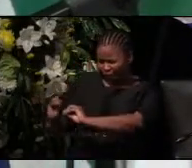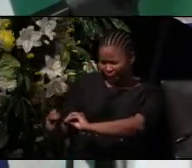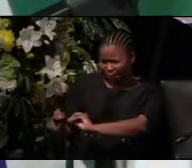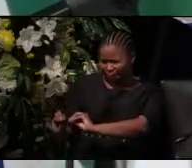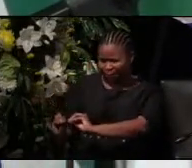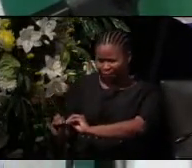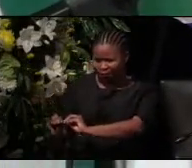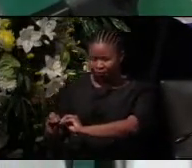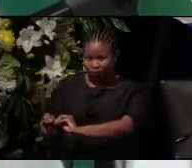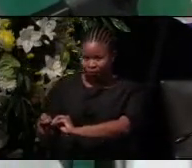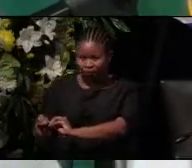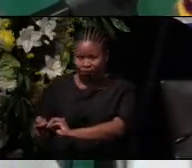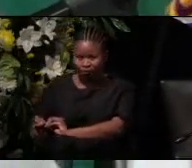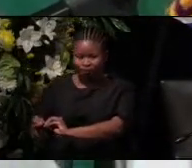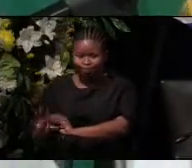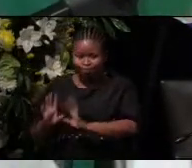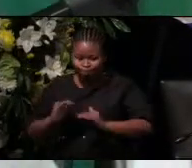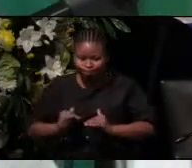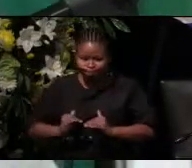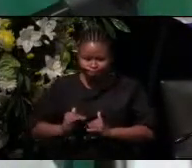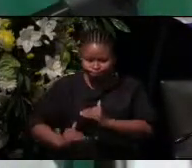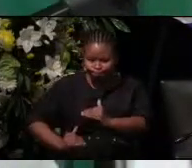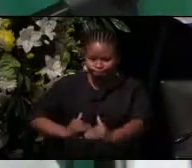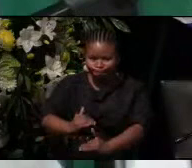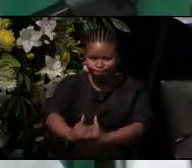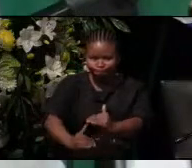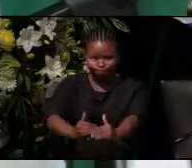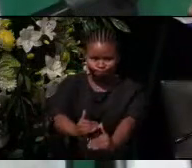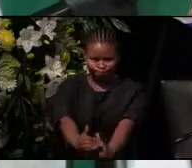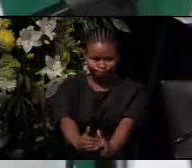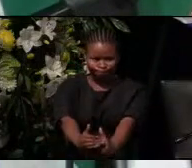here so let's proceed